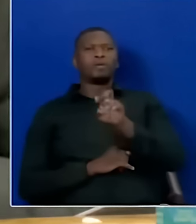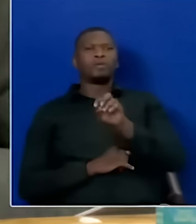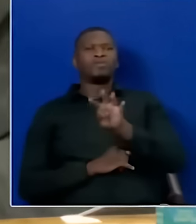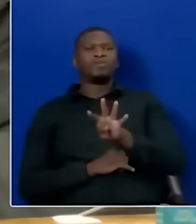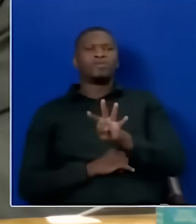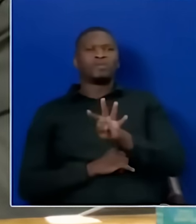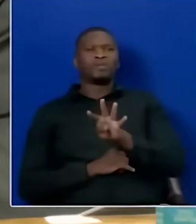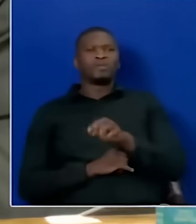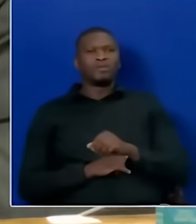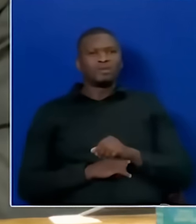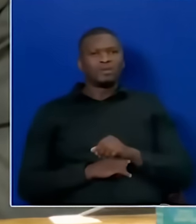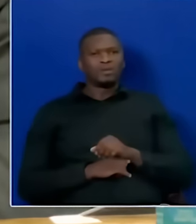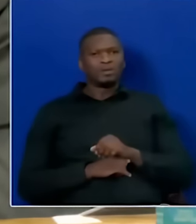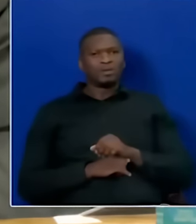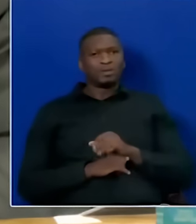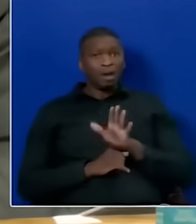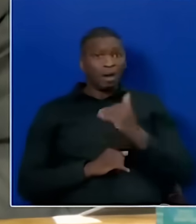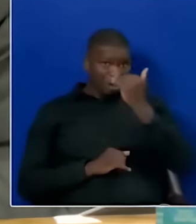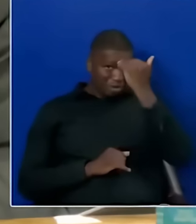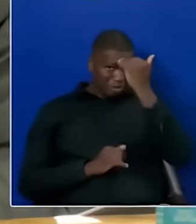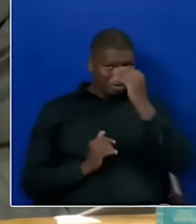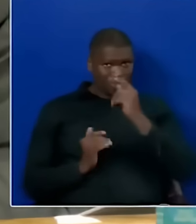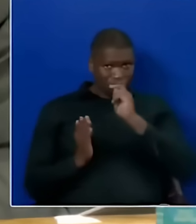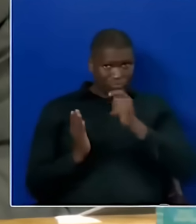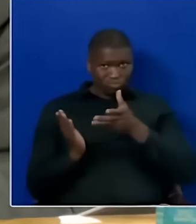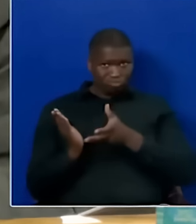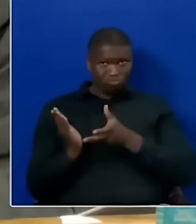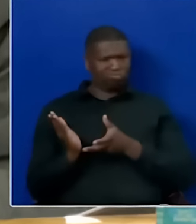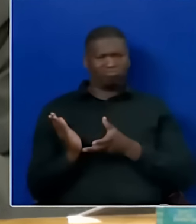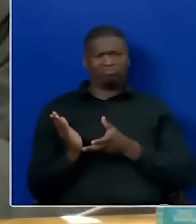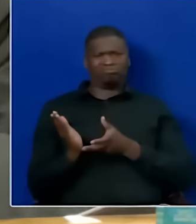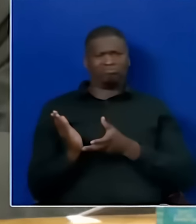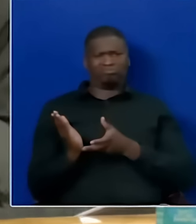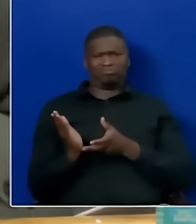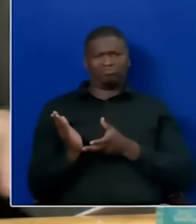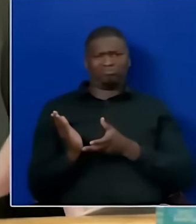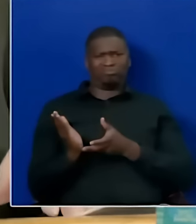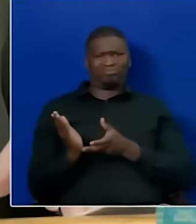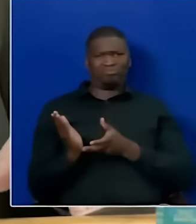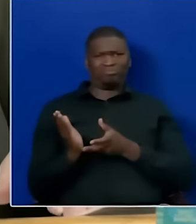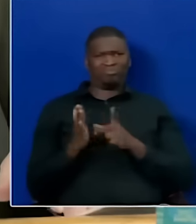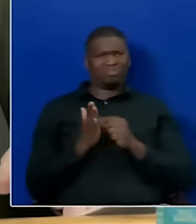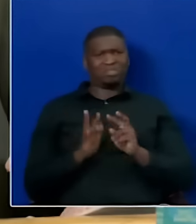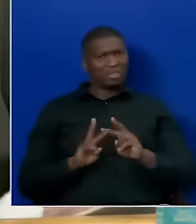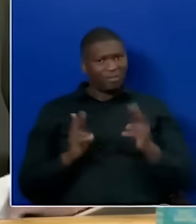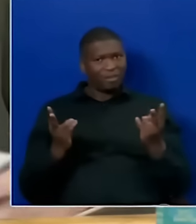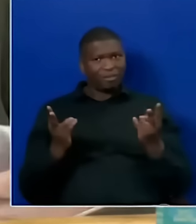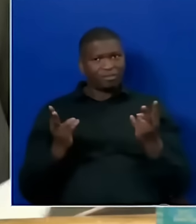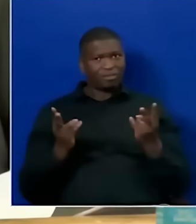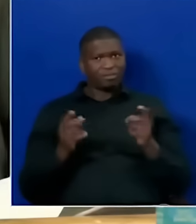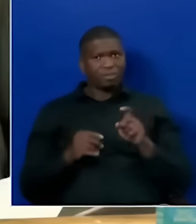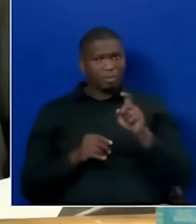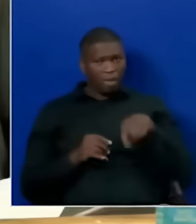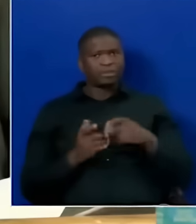And we know that this wasn't deposed to in May 2024. It was deposed to, we think, in October